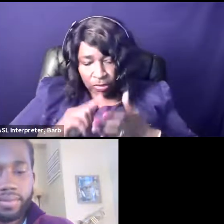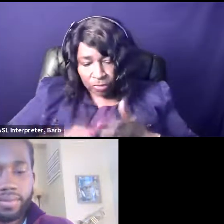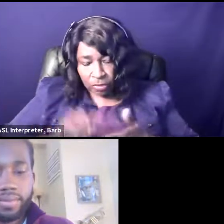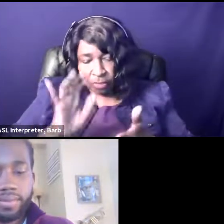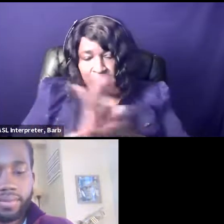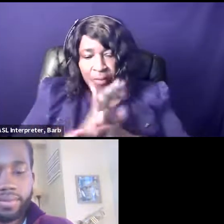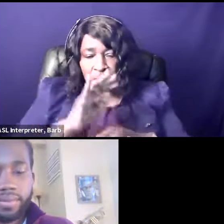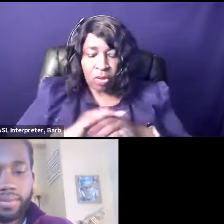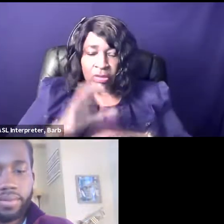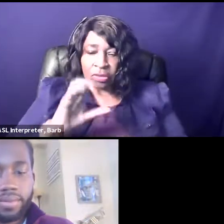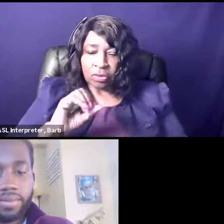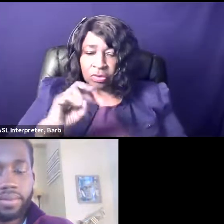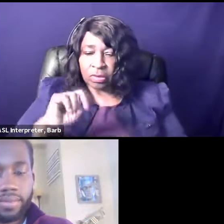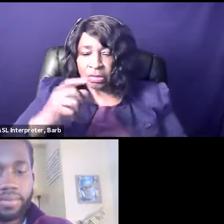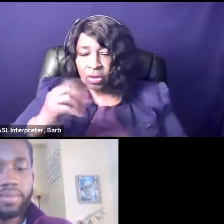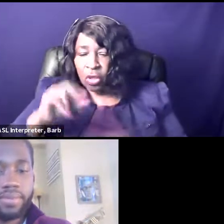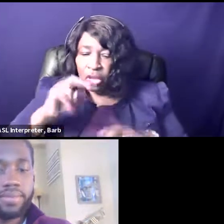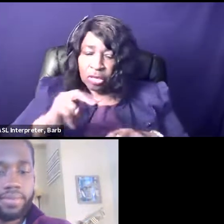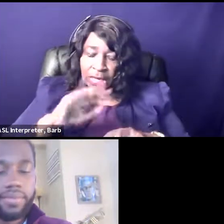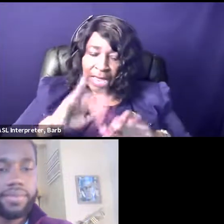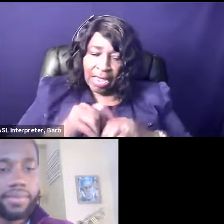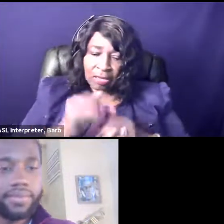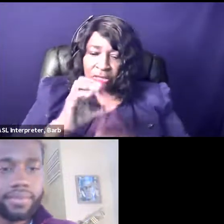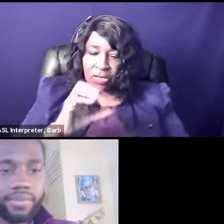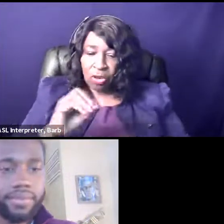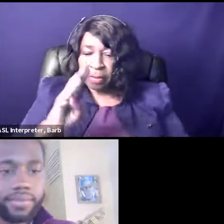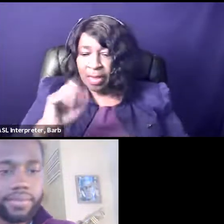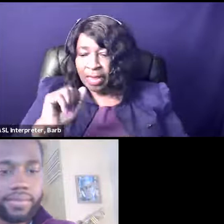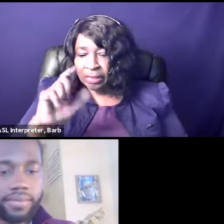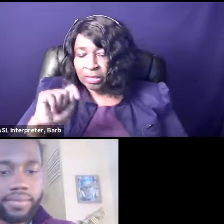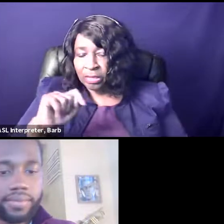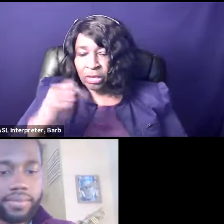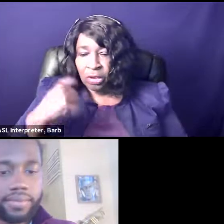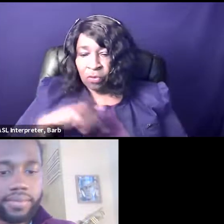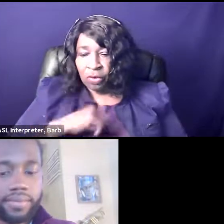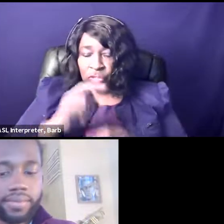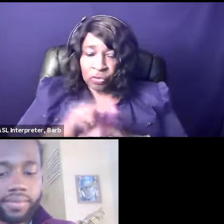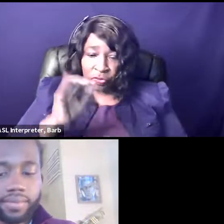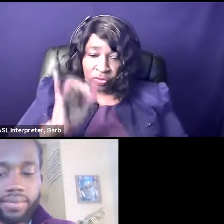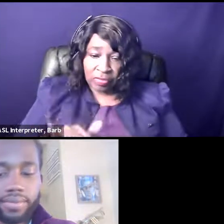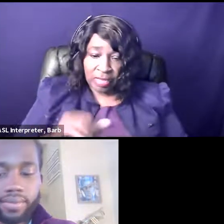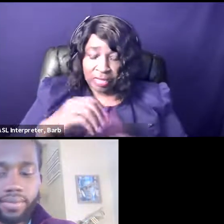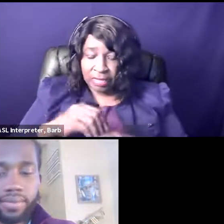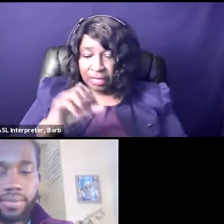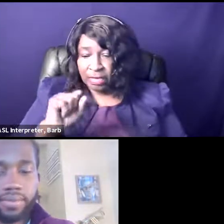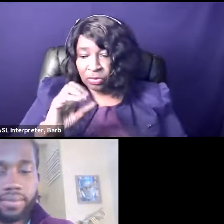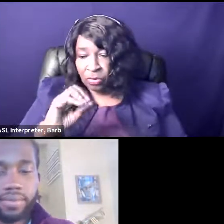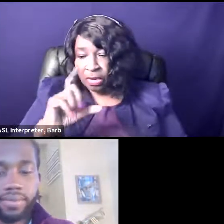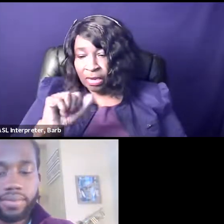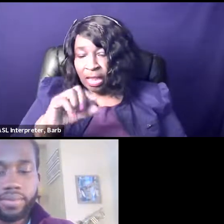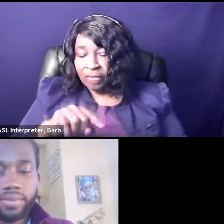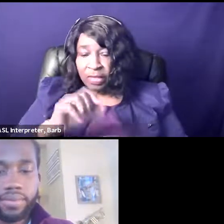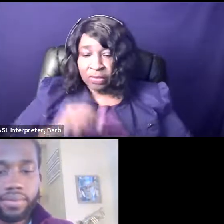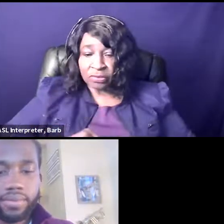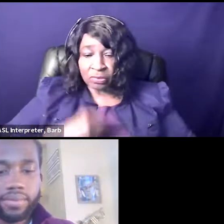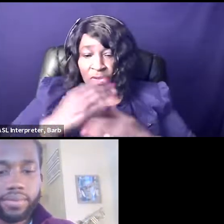how cobalt, which we use in batteries and EVs and solar, is actually causing